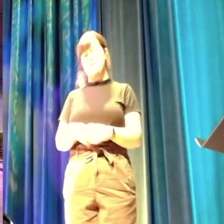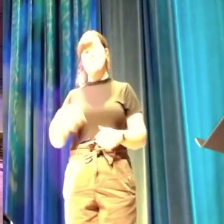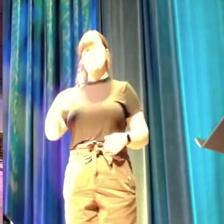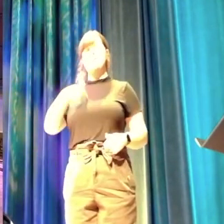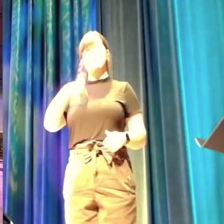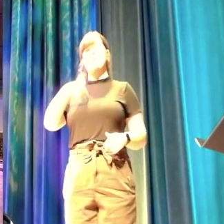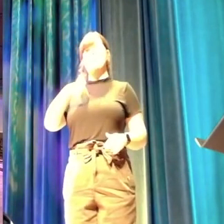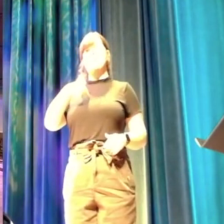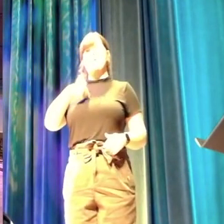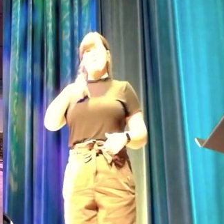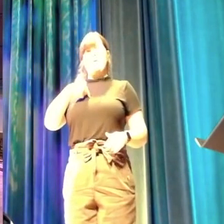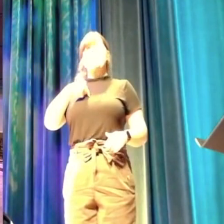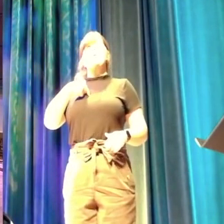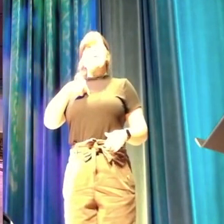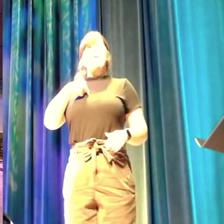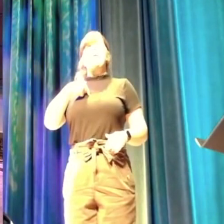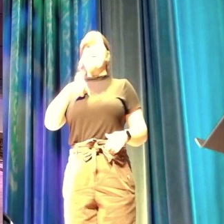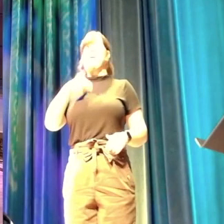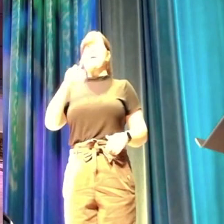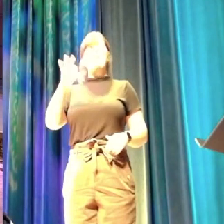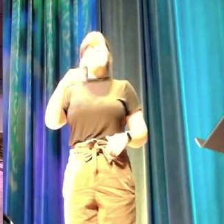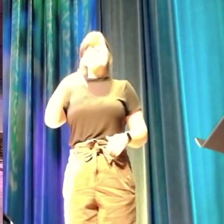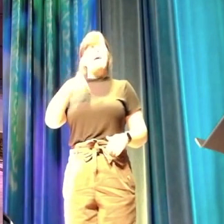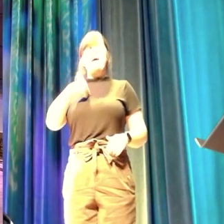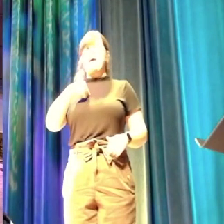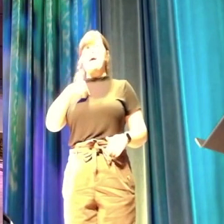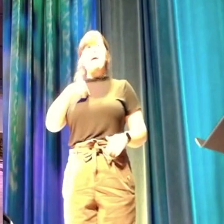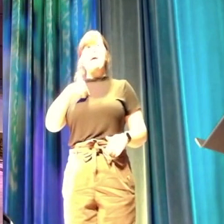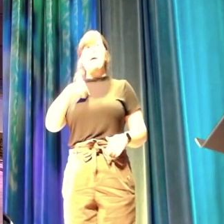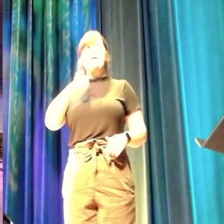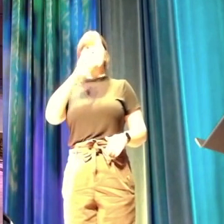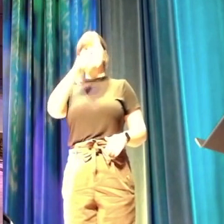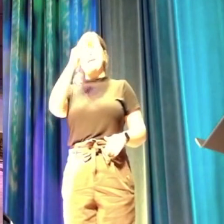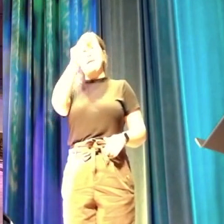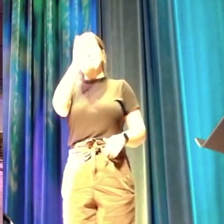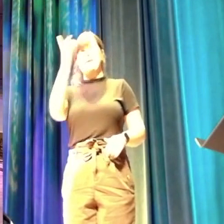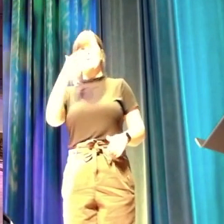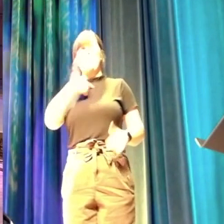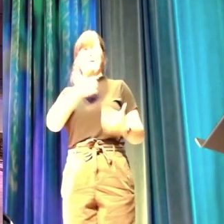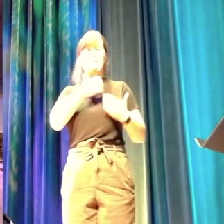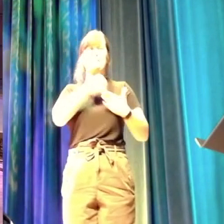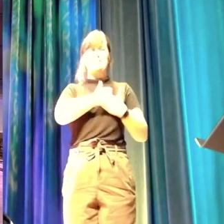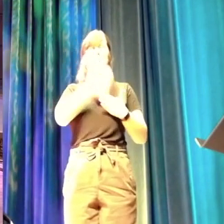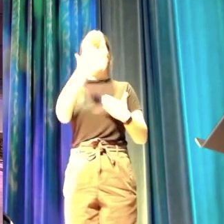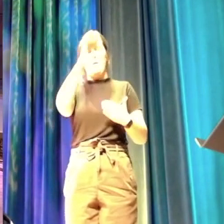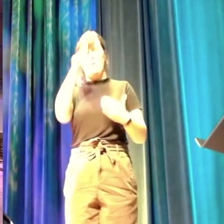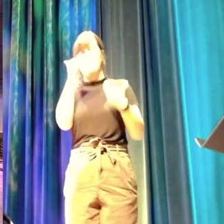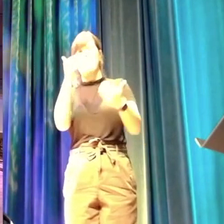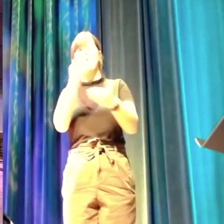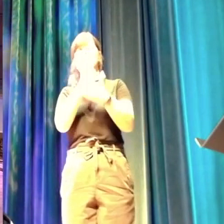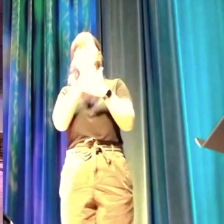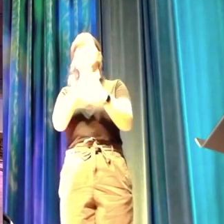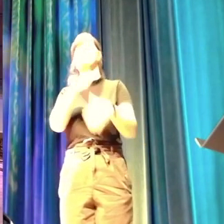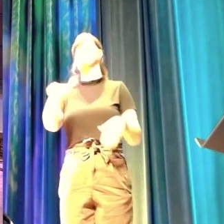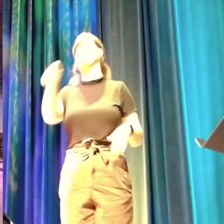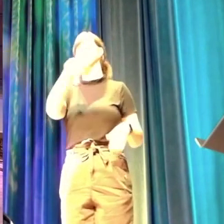I would be a little bit remiss if I didn't share this one little bit with you.